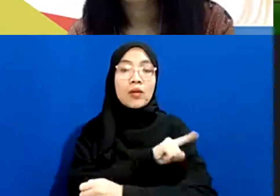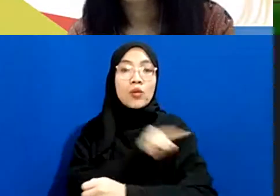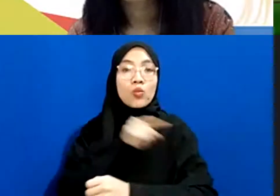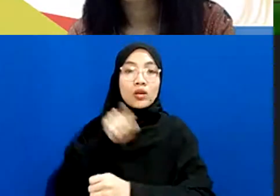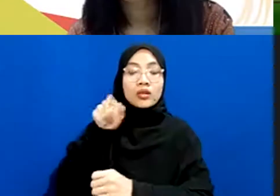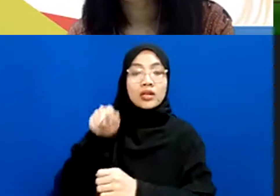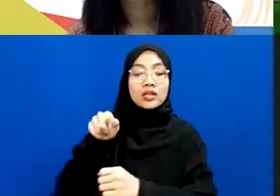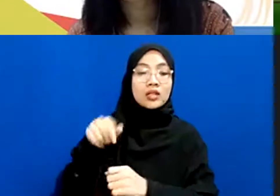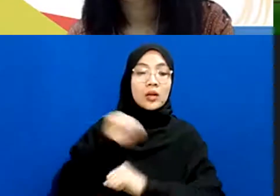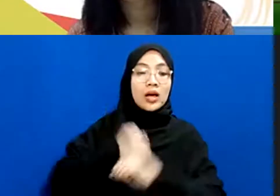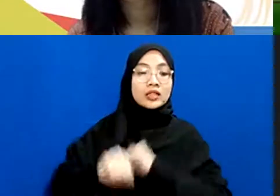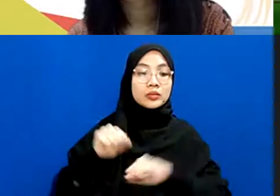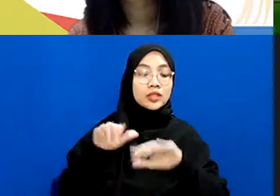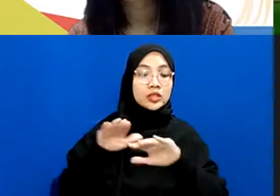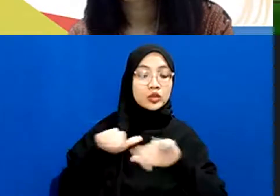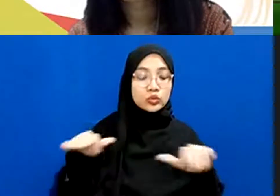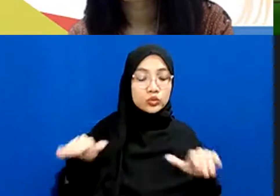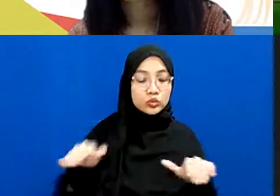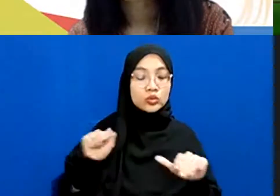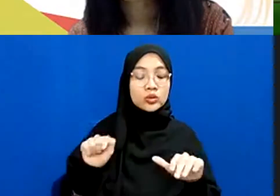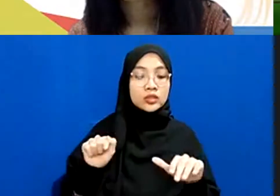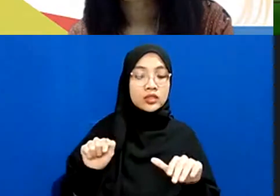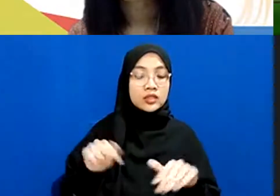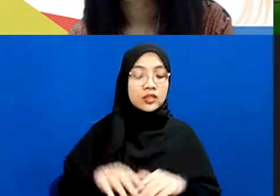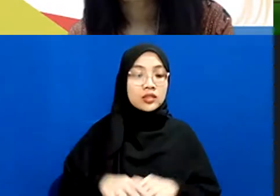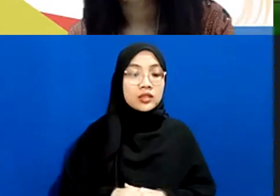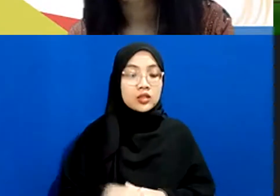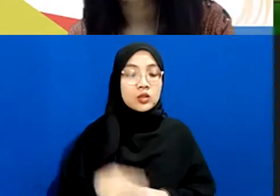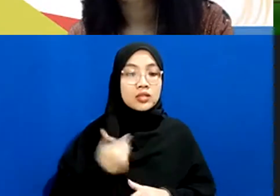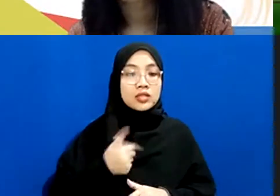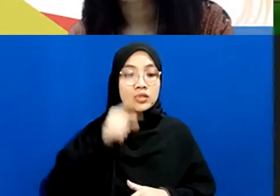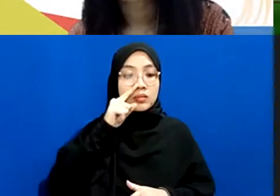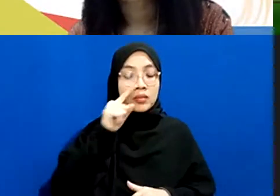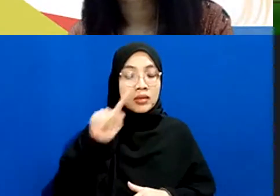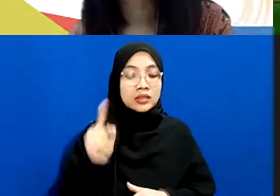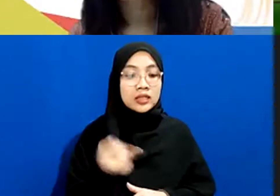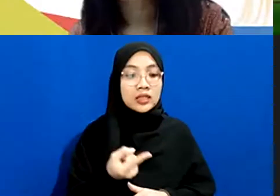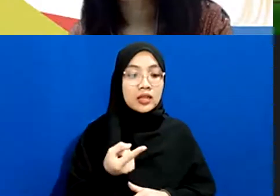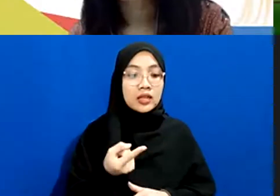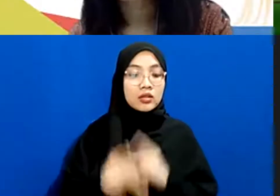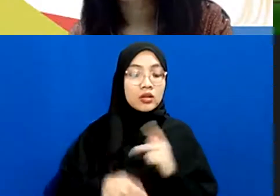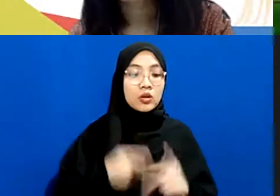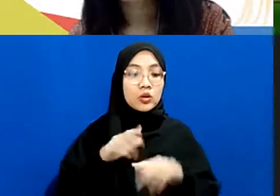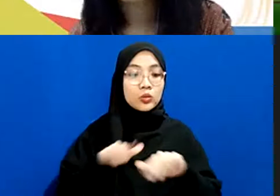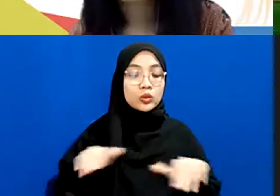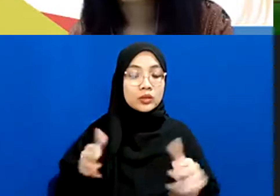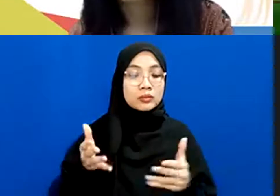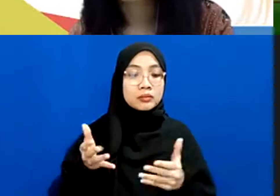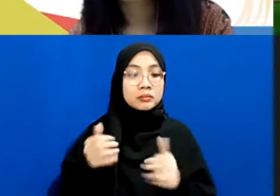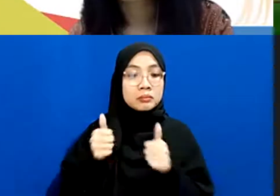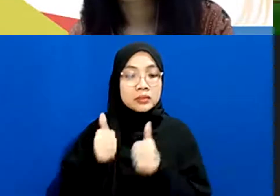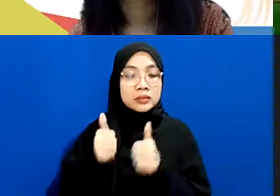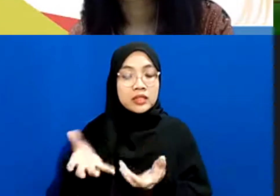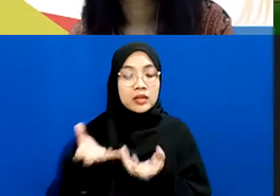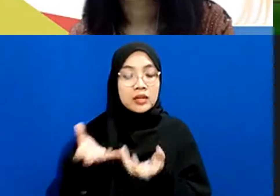how the knowledge, how the skill to make sure the student get or